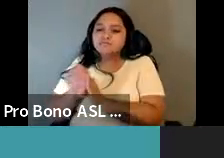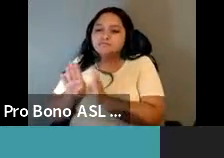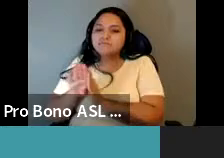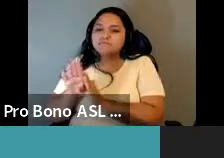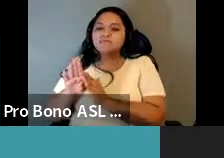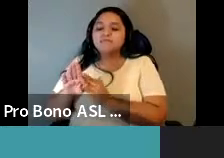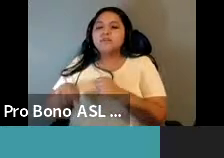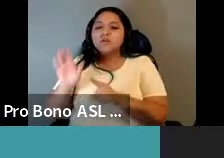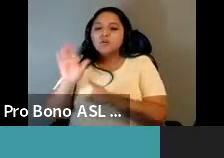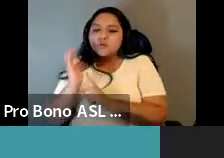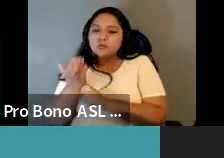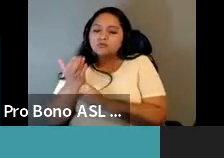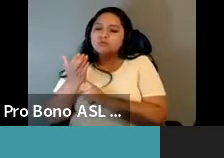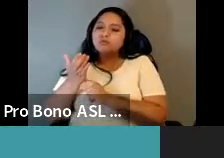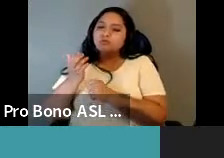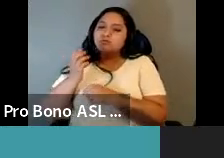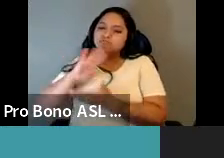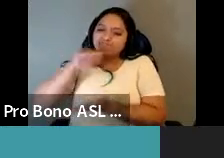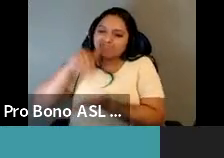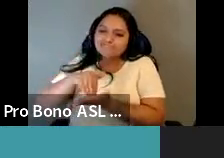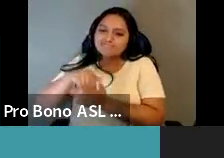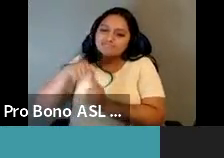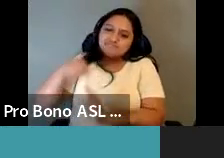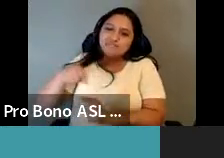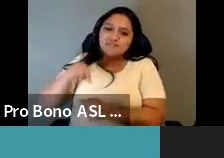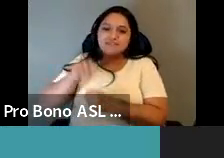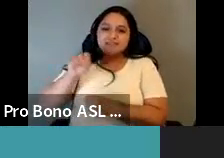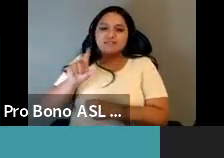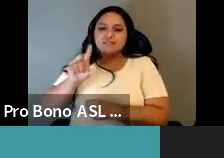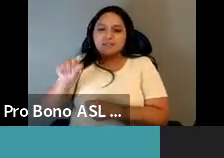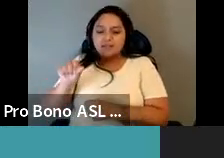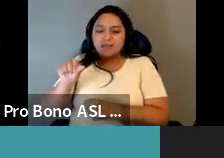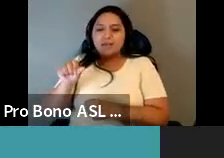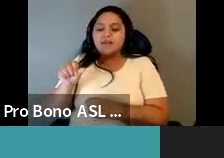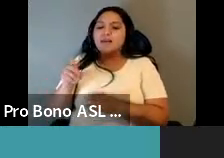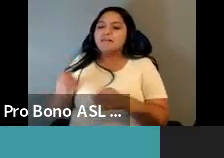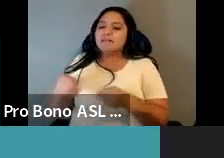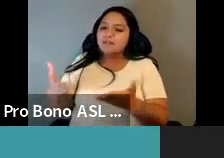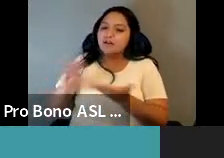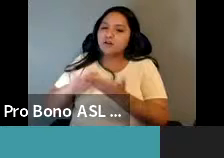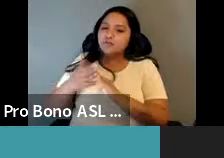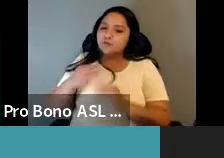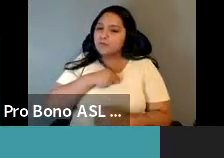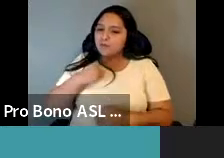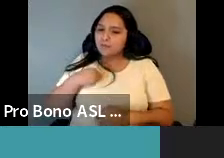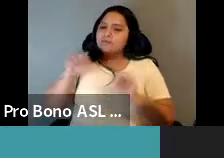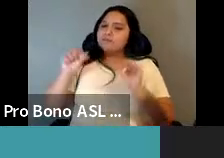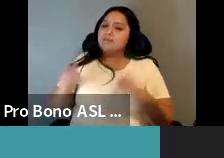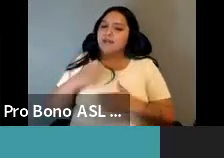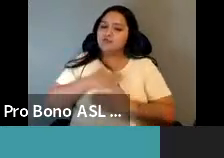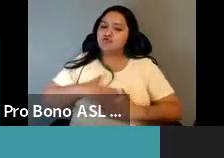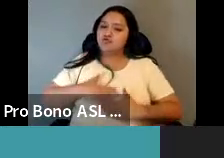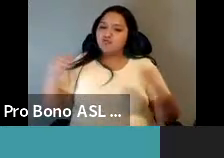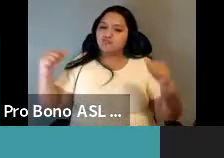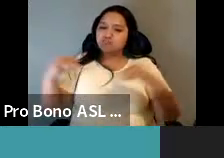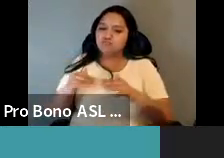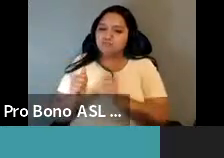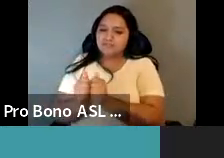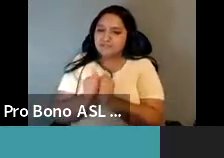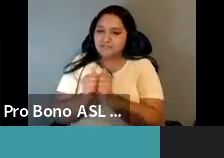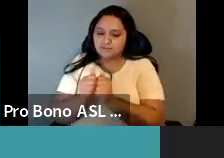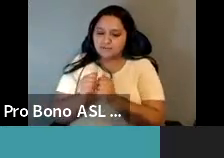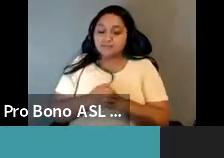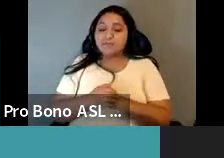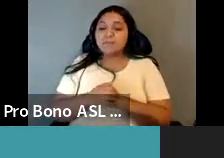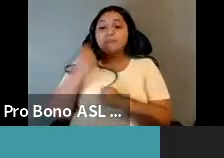Los Angeles, providing an enhanced space for community members to enjoy and come together. Community discussions have